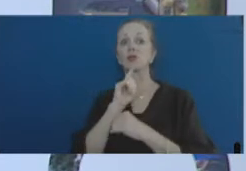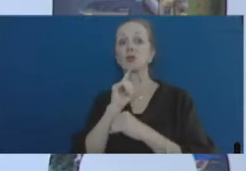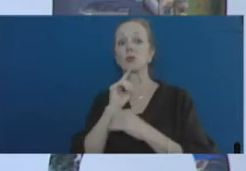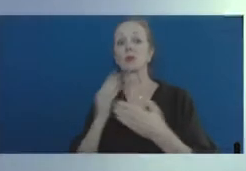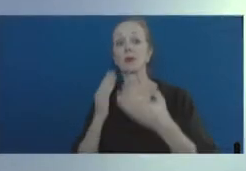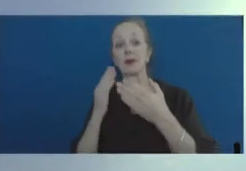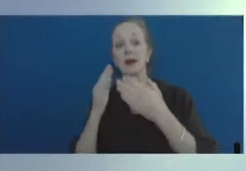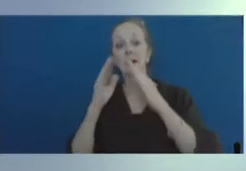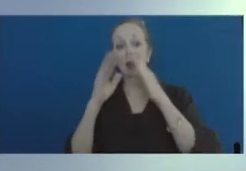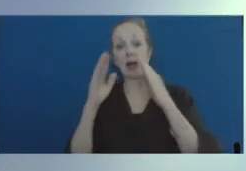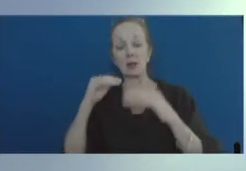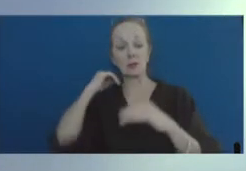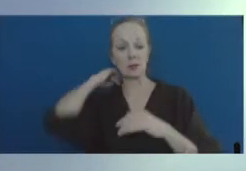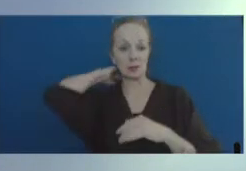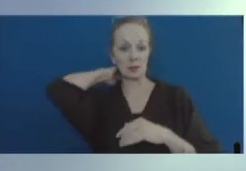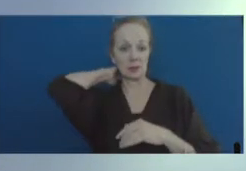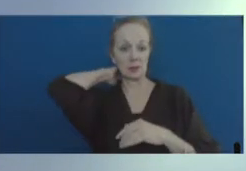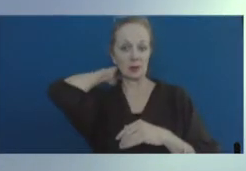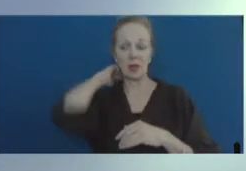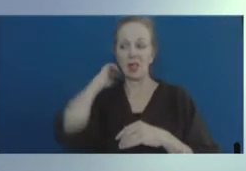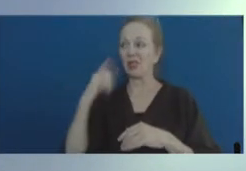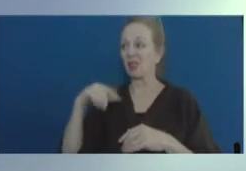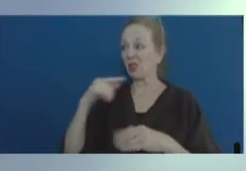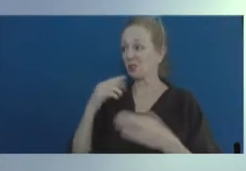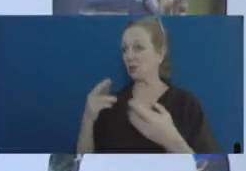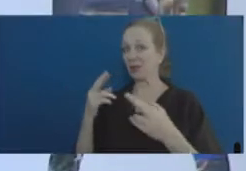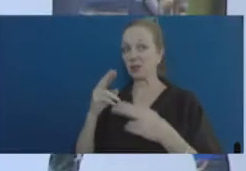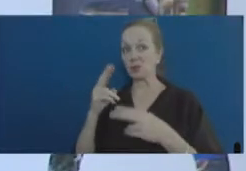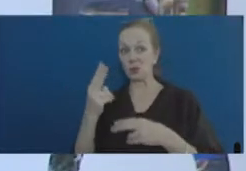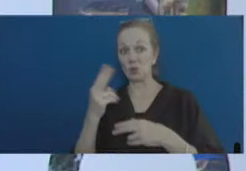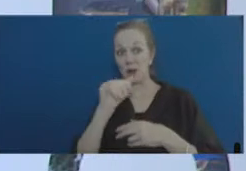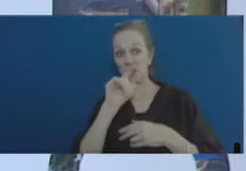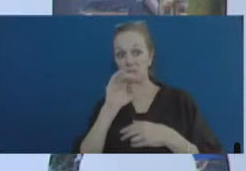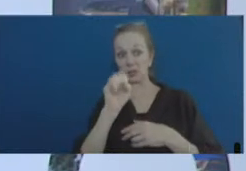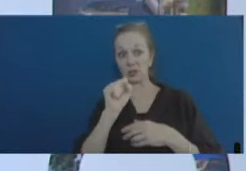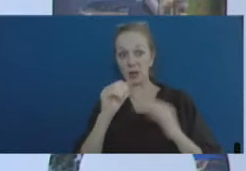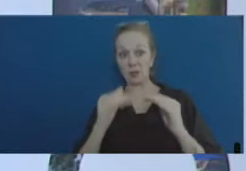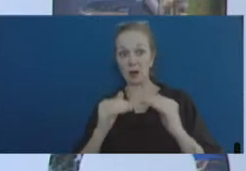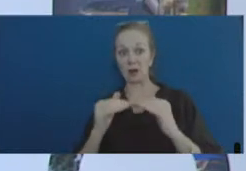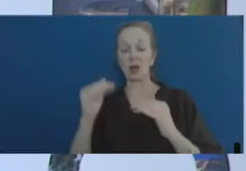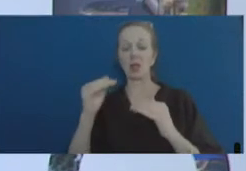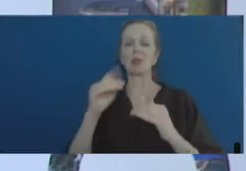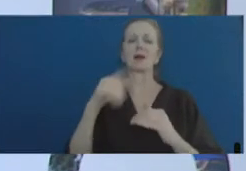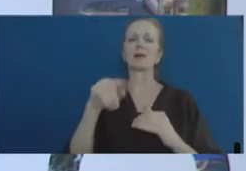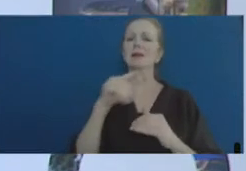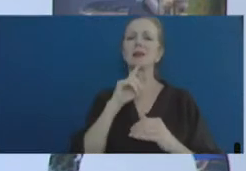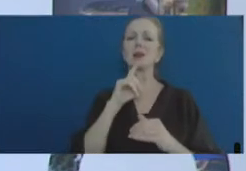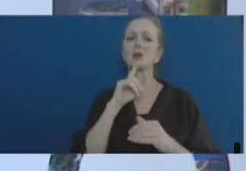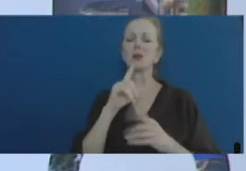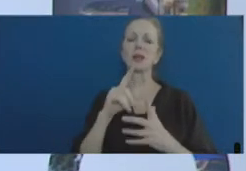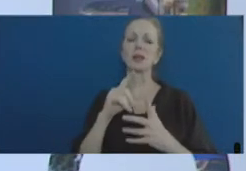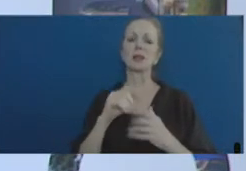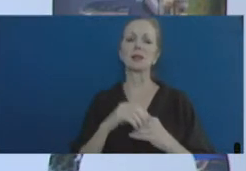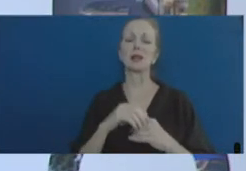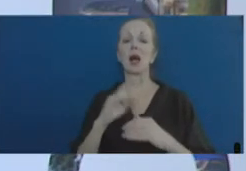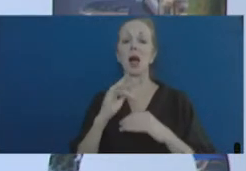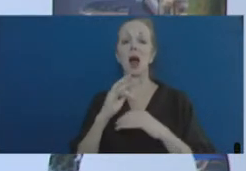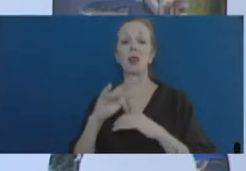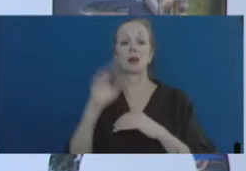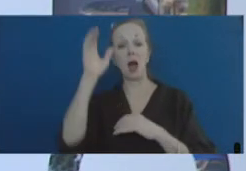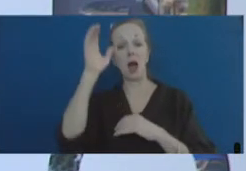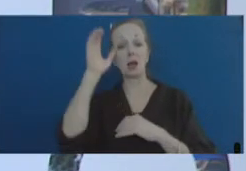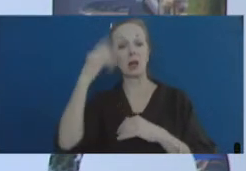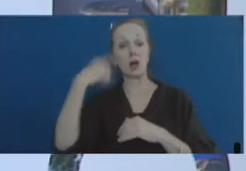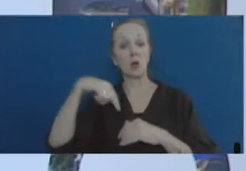those would apply for 2 acres on up? The compact 2 acres and more. But again, I mean, these are early concepts that we want